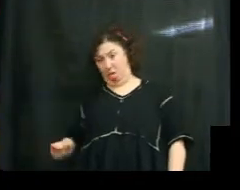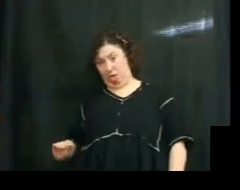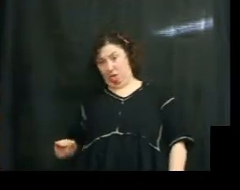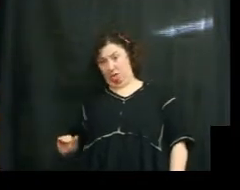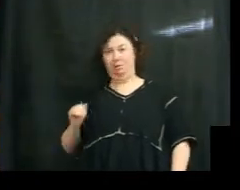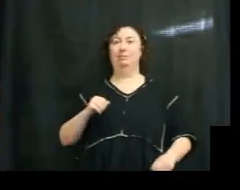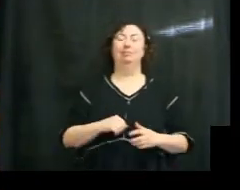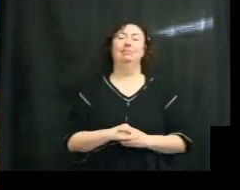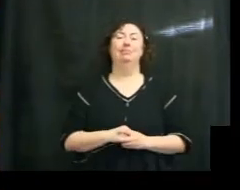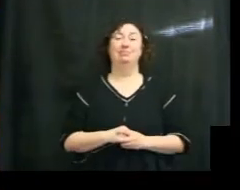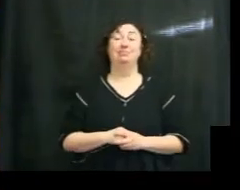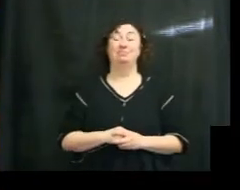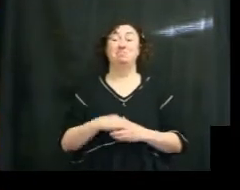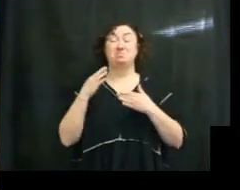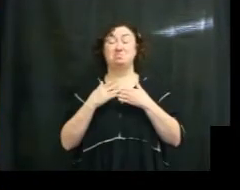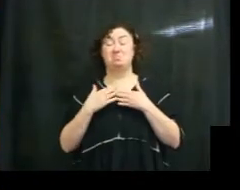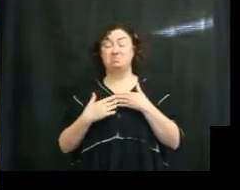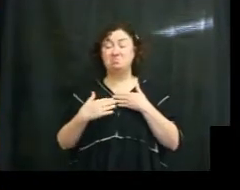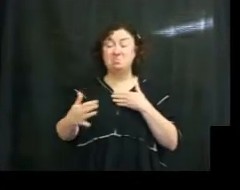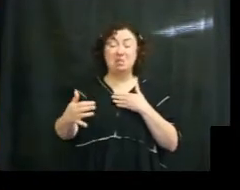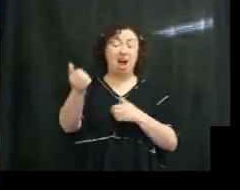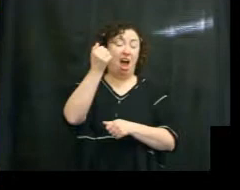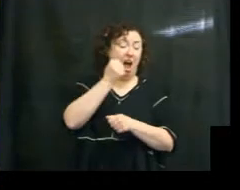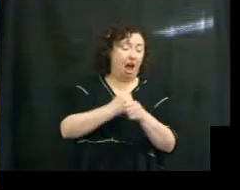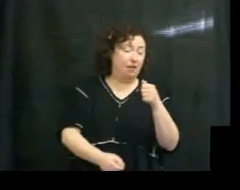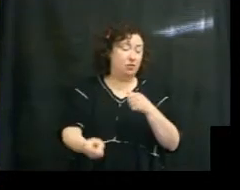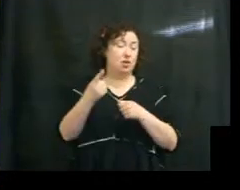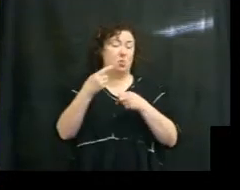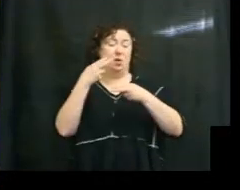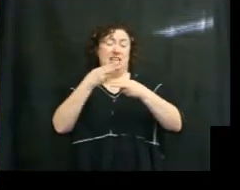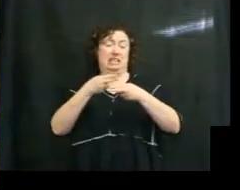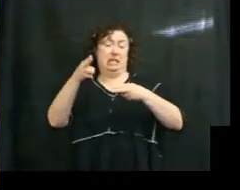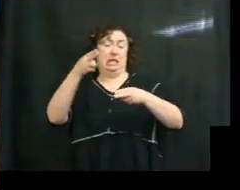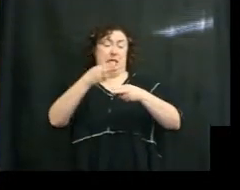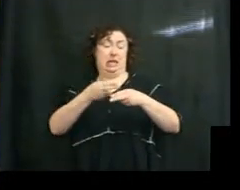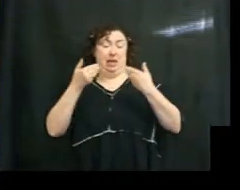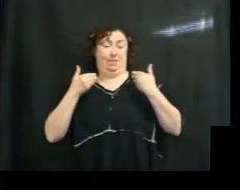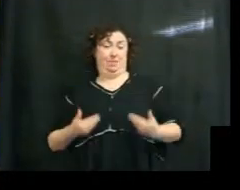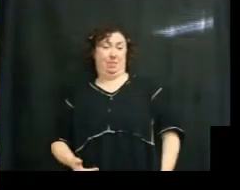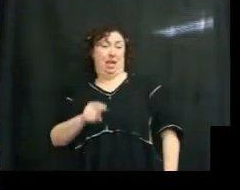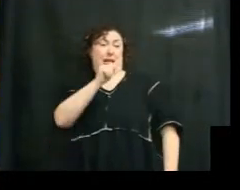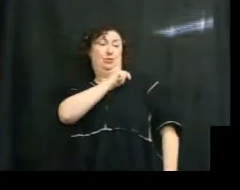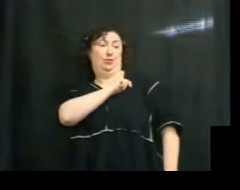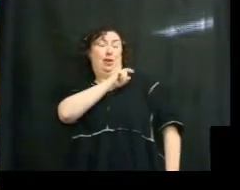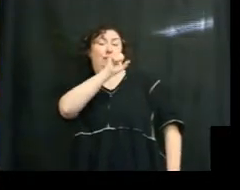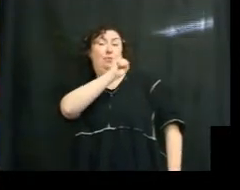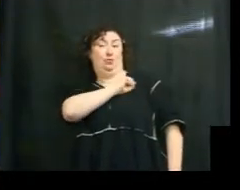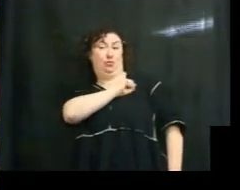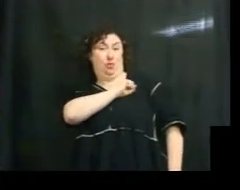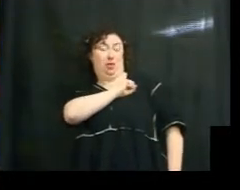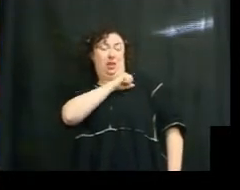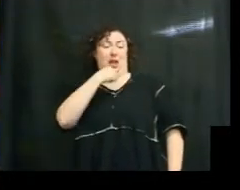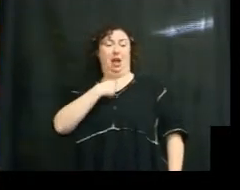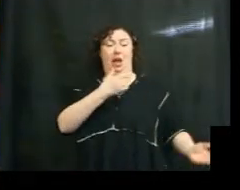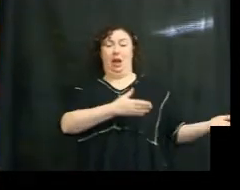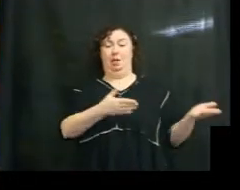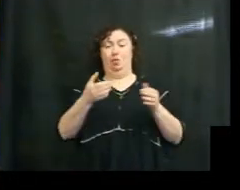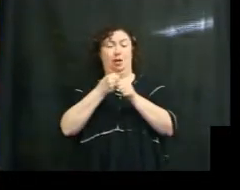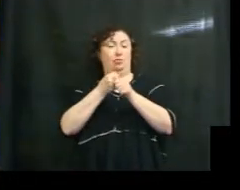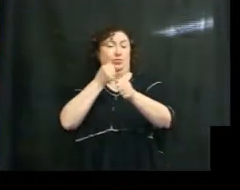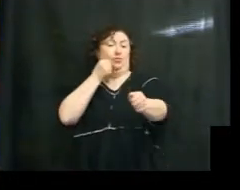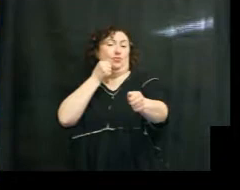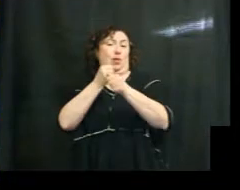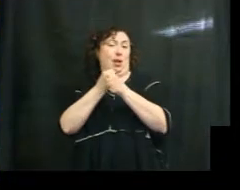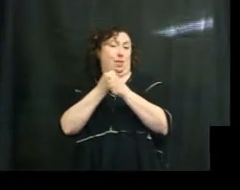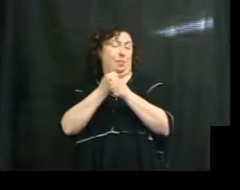From that day on, everyone called me Trombone Shorty. I took that trombone everywhere I went and